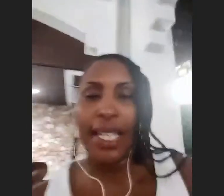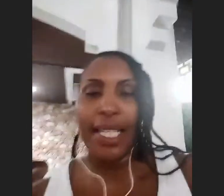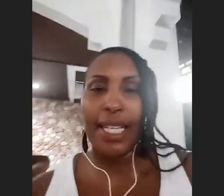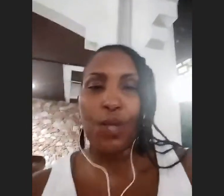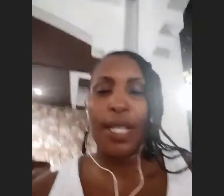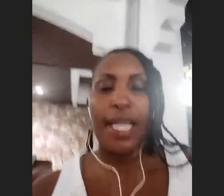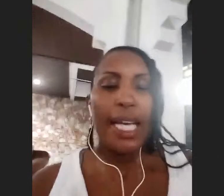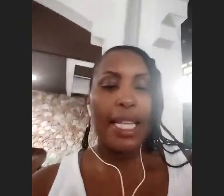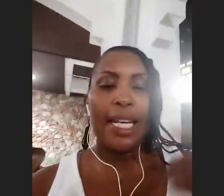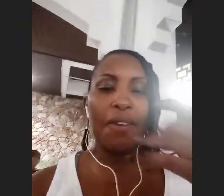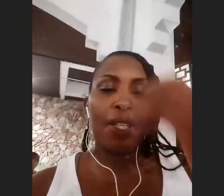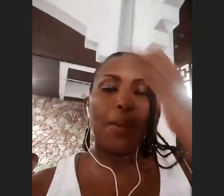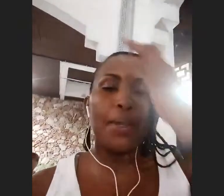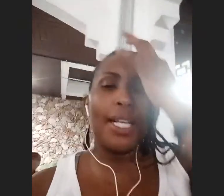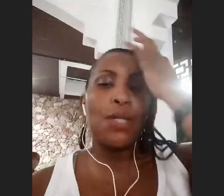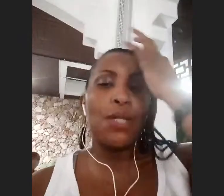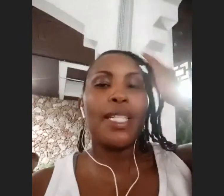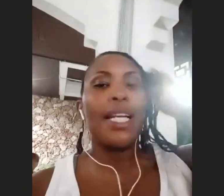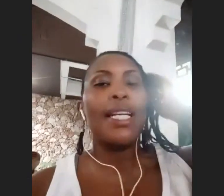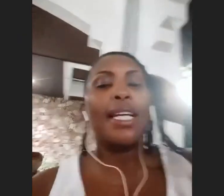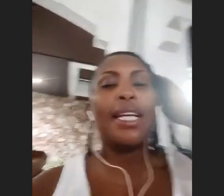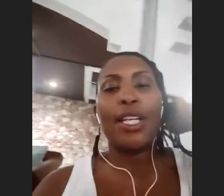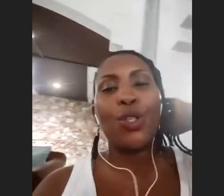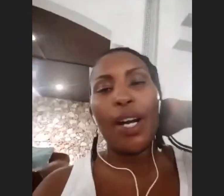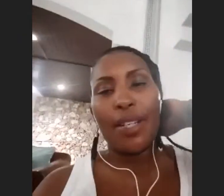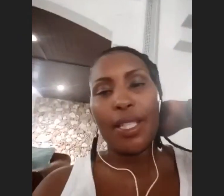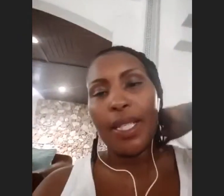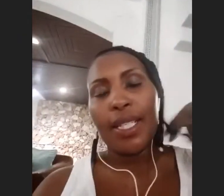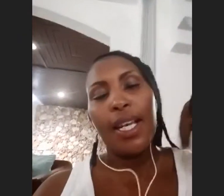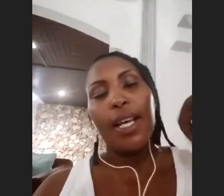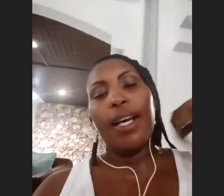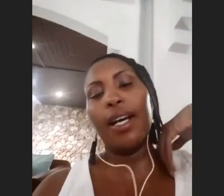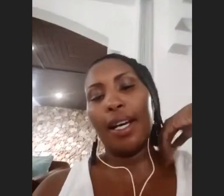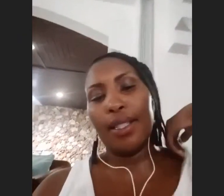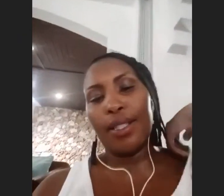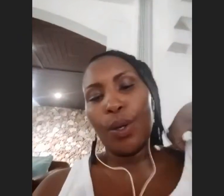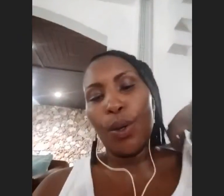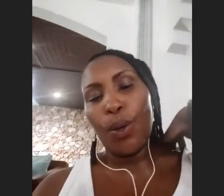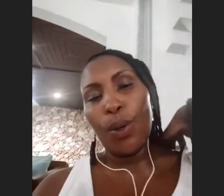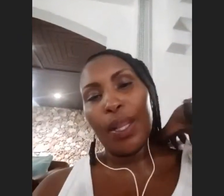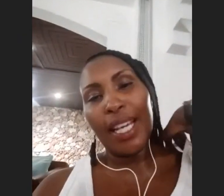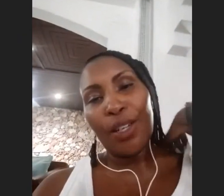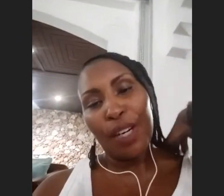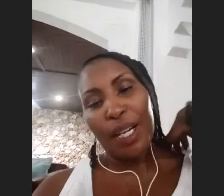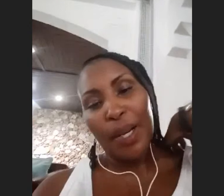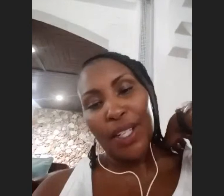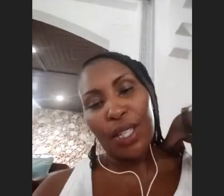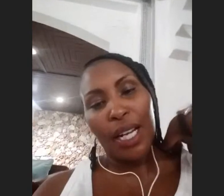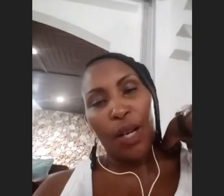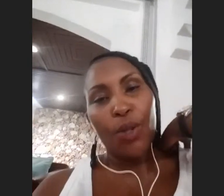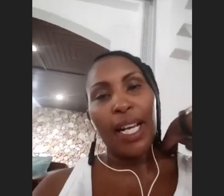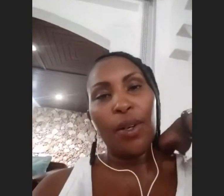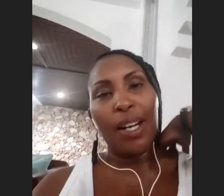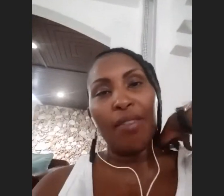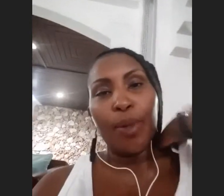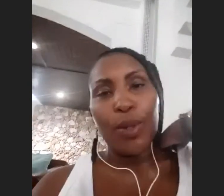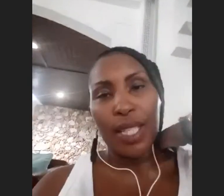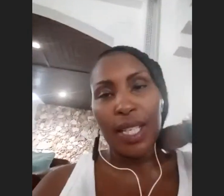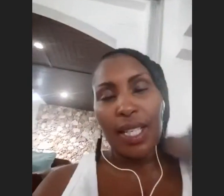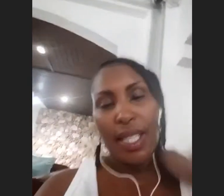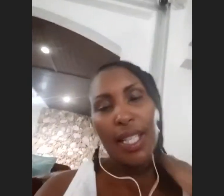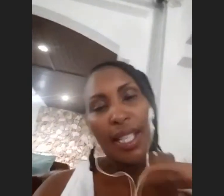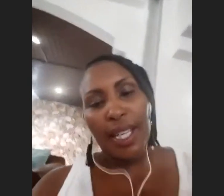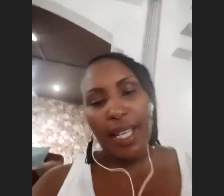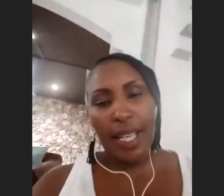be tackling next week. And then after that, we are tackling sexual harassment. So thank you very much. Now, today I don't have